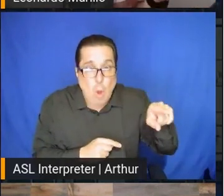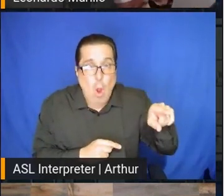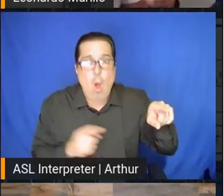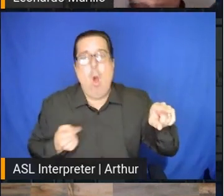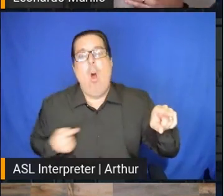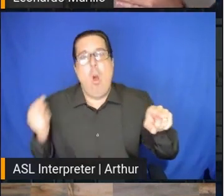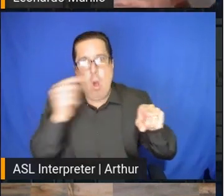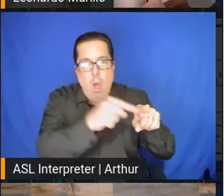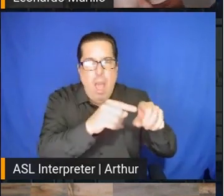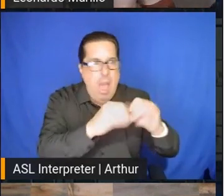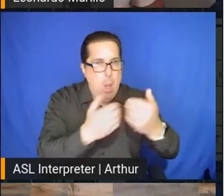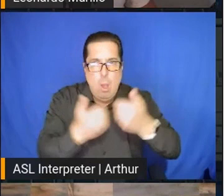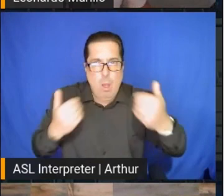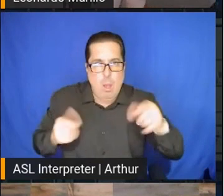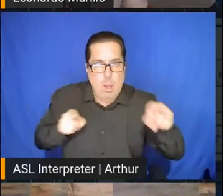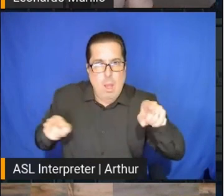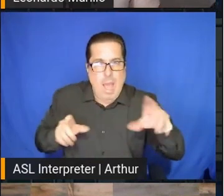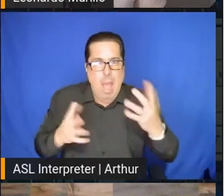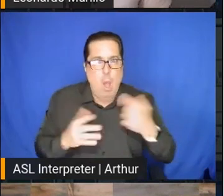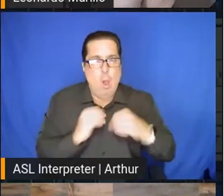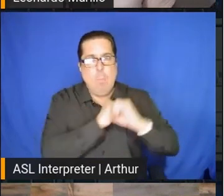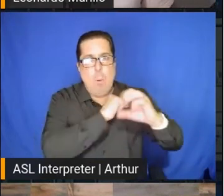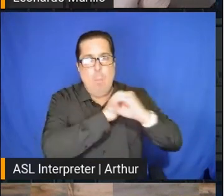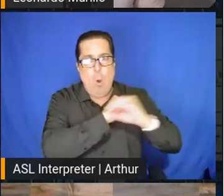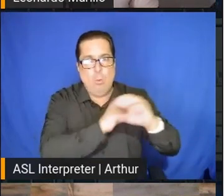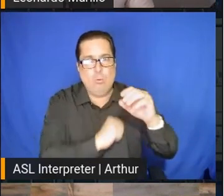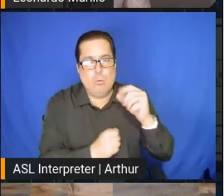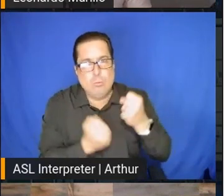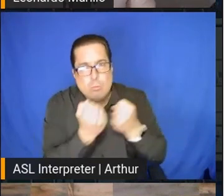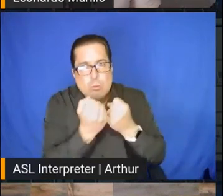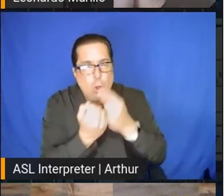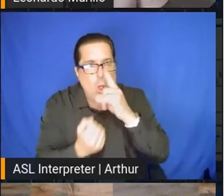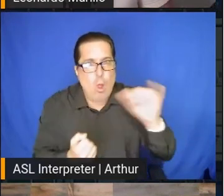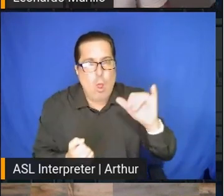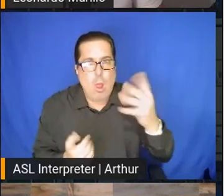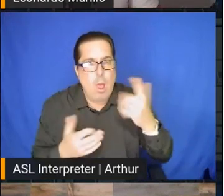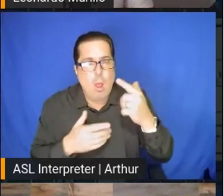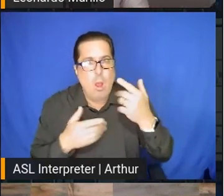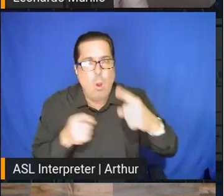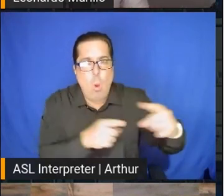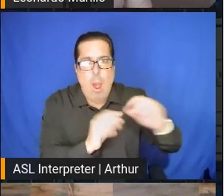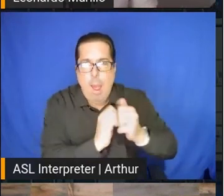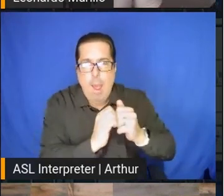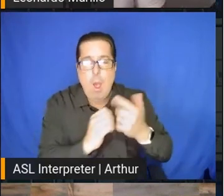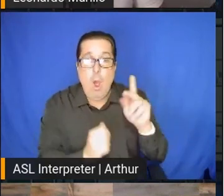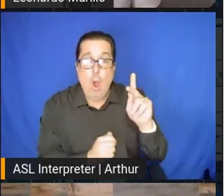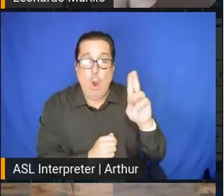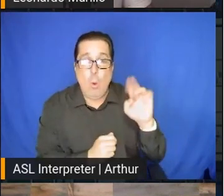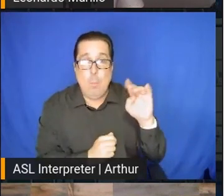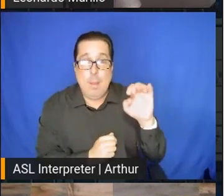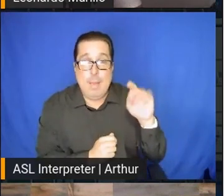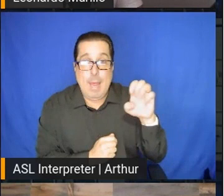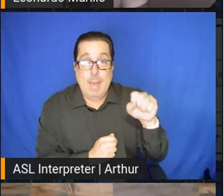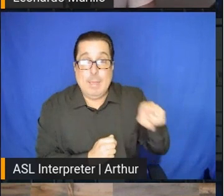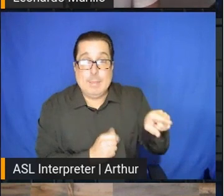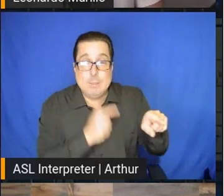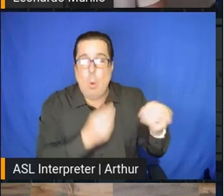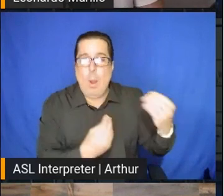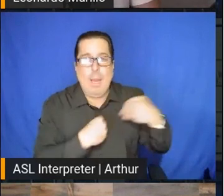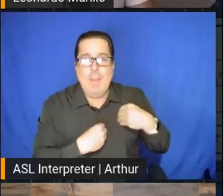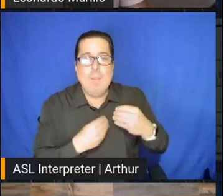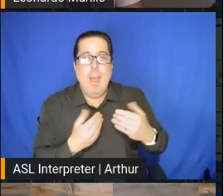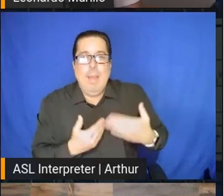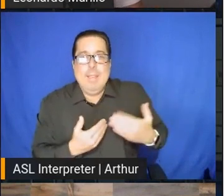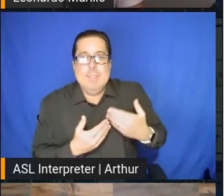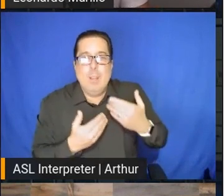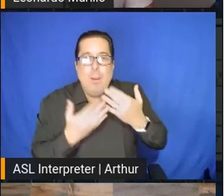my promotion is going on is something that you don't get. Kubernetes doesn't quite give you in a user-friendly way